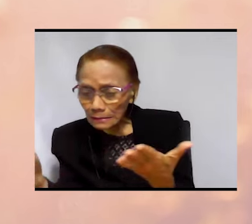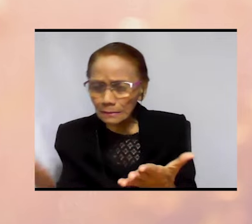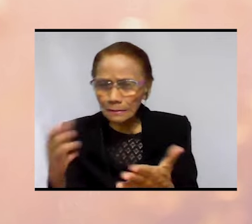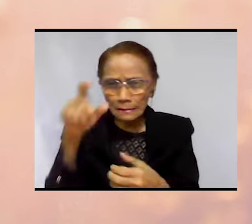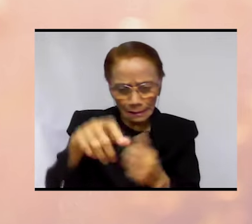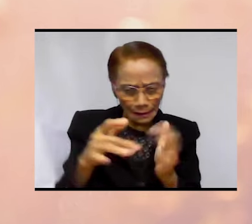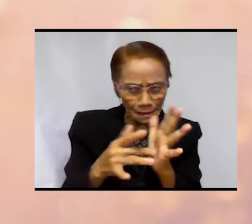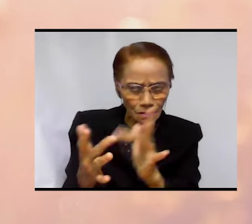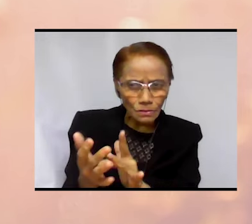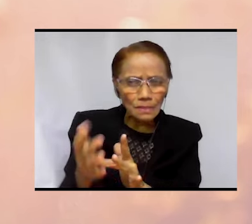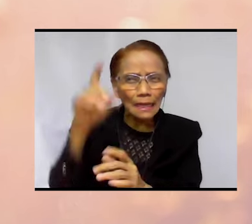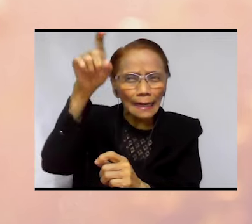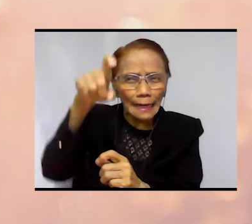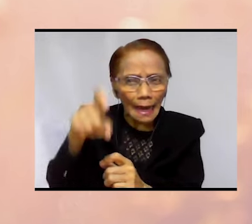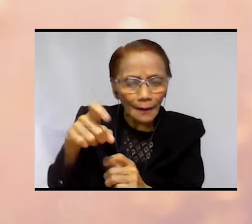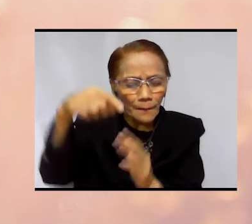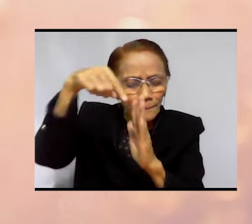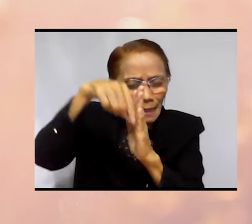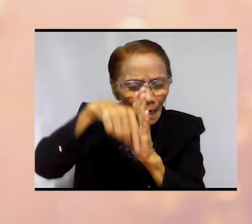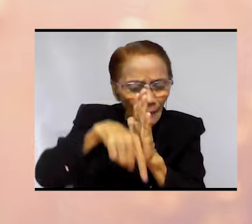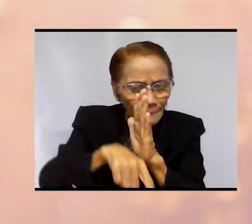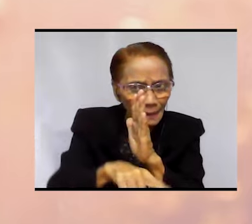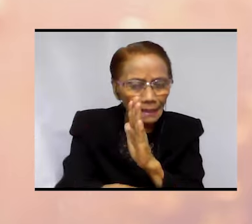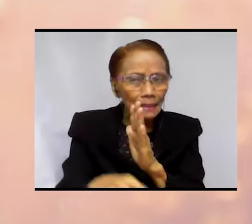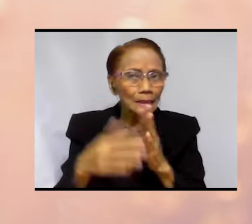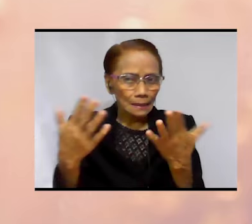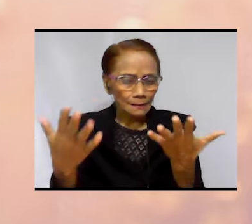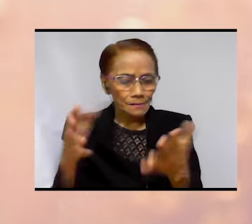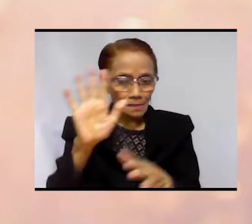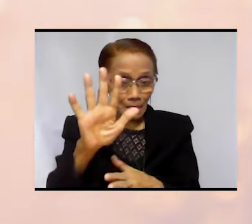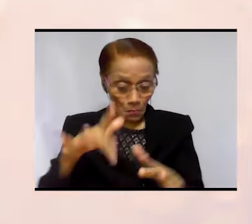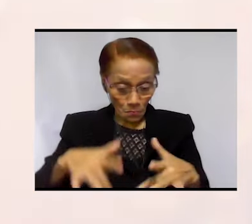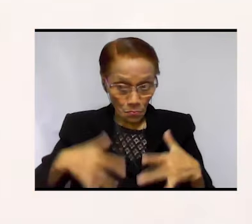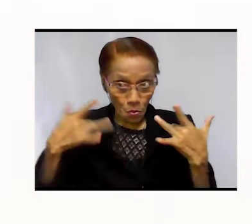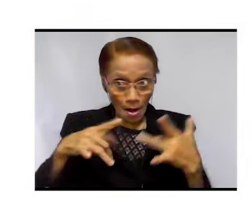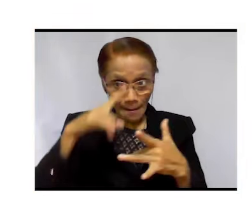kailangan mong palalimin sa iyong buhay pananampalataya?